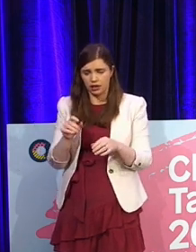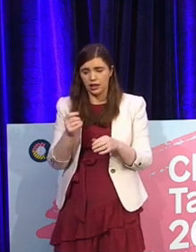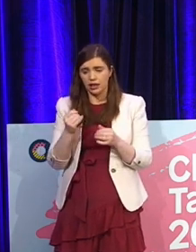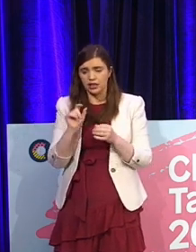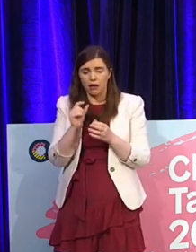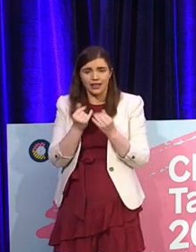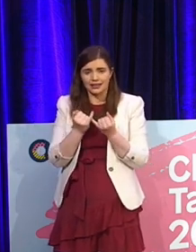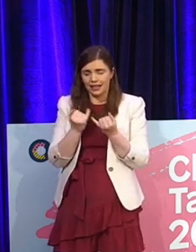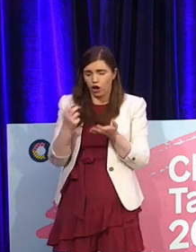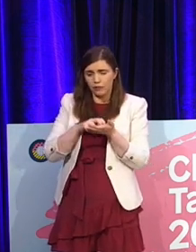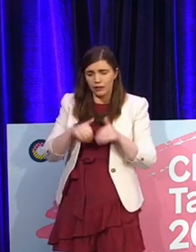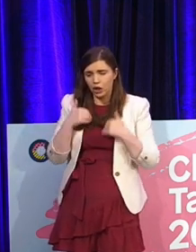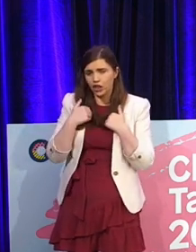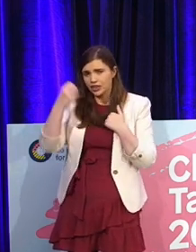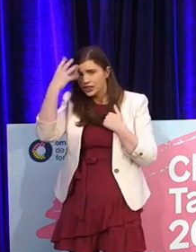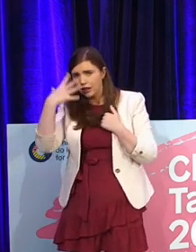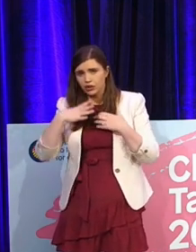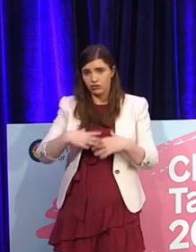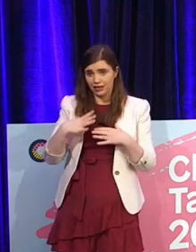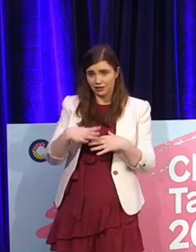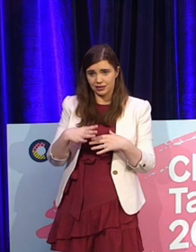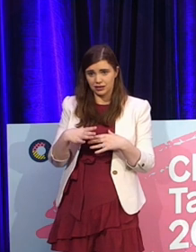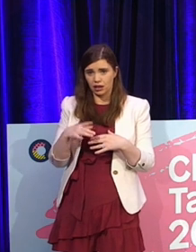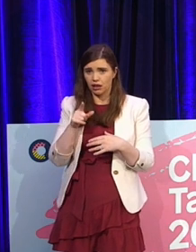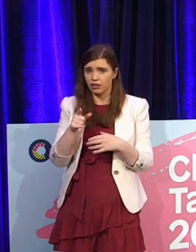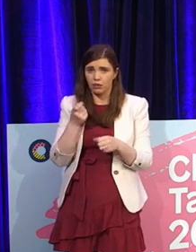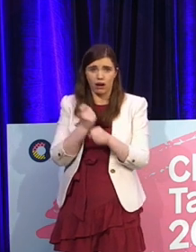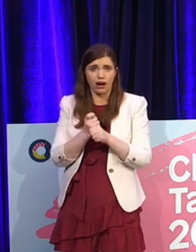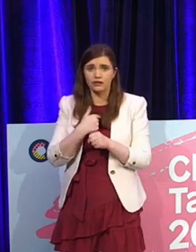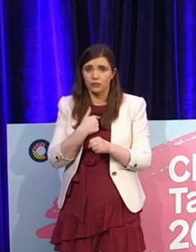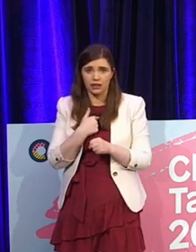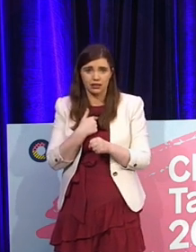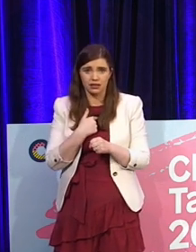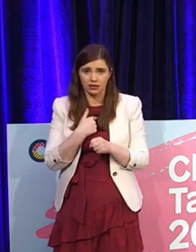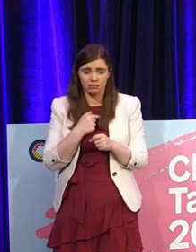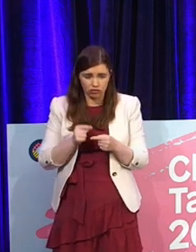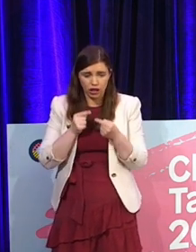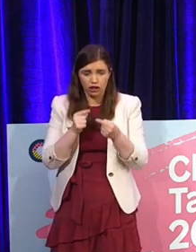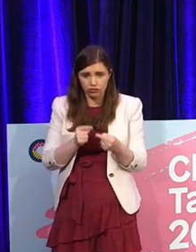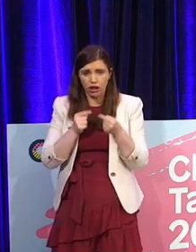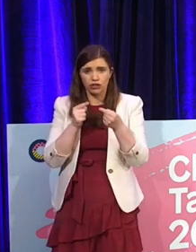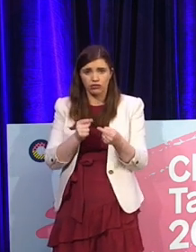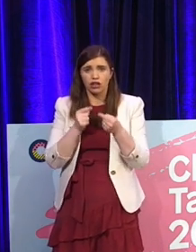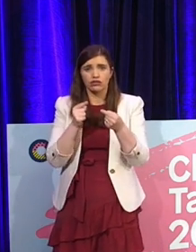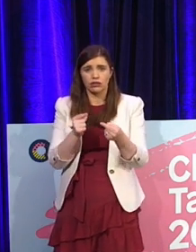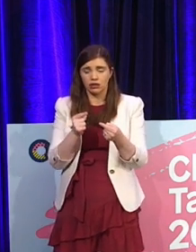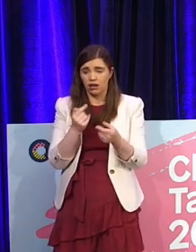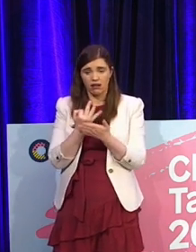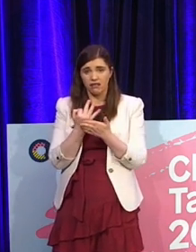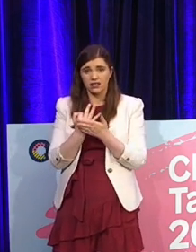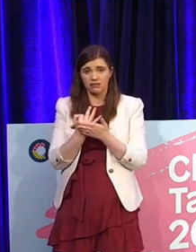morning, having a shower, getting dressed, they were all a very big struggle. And to be honest, a lot of the time, I didn't win.